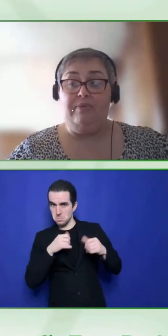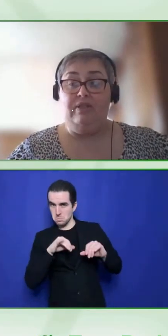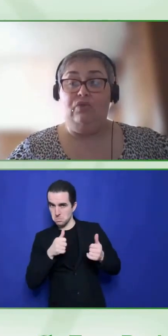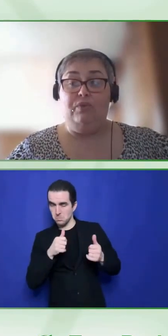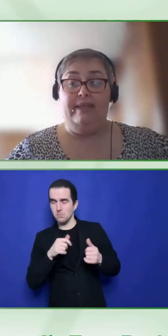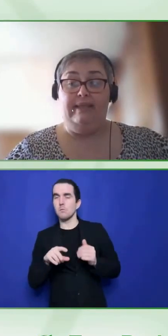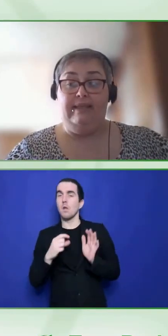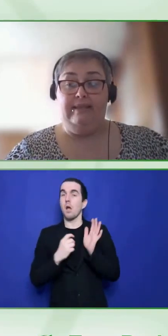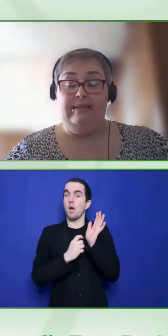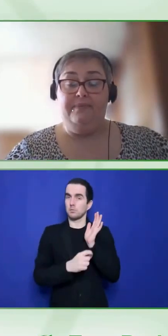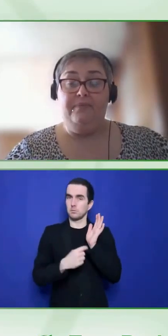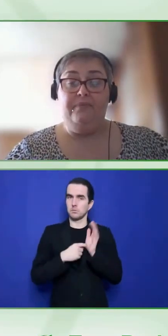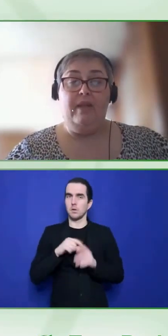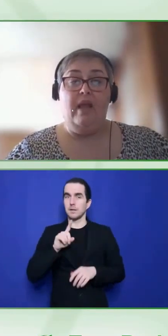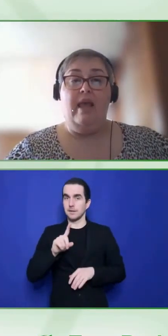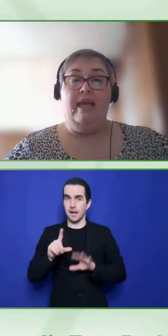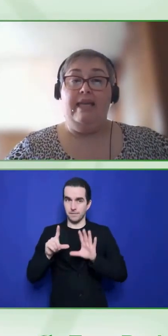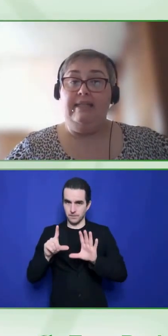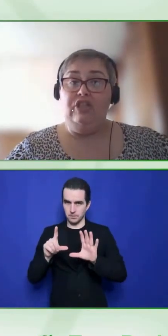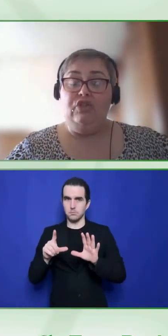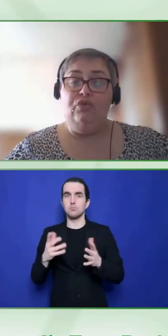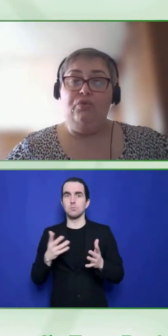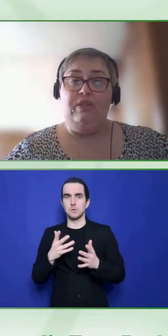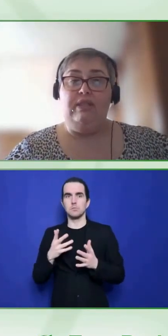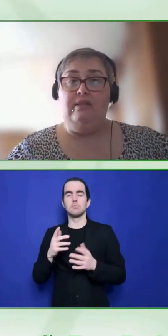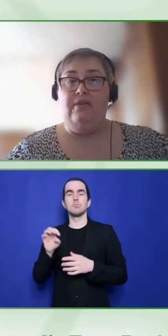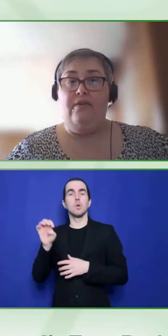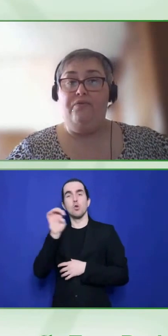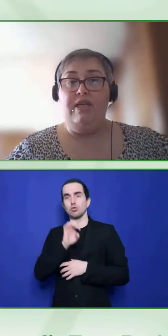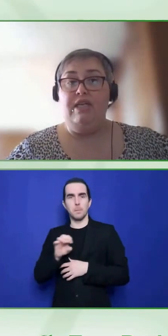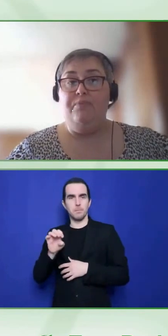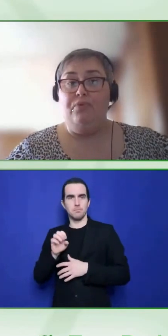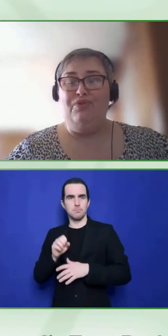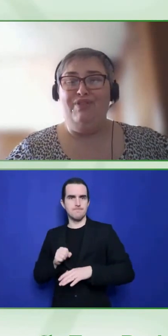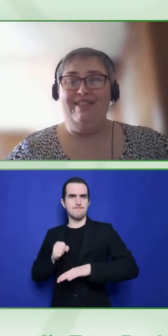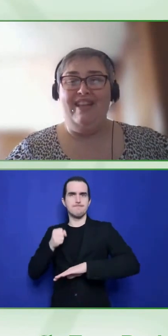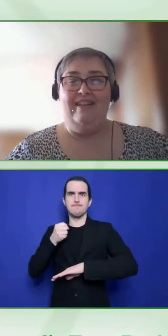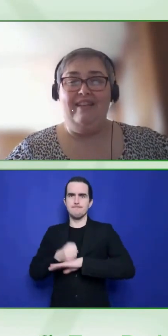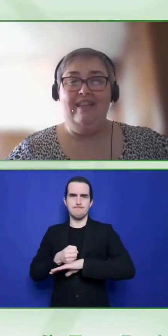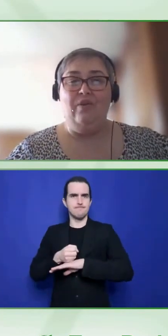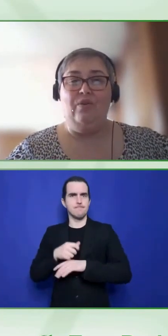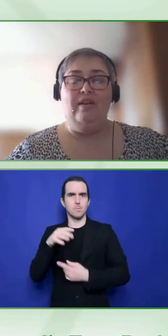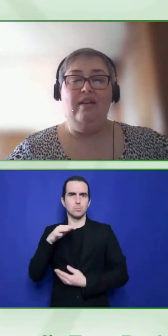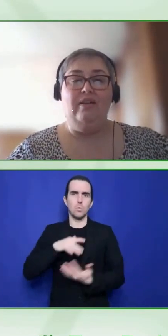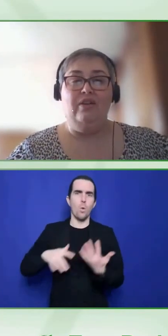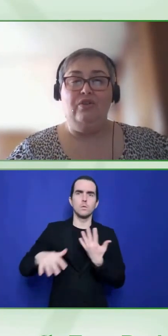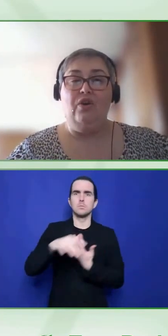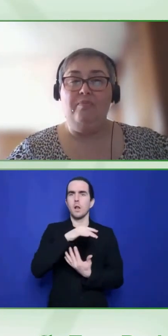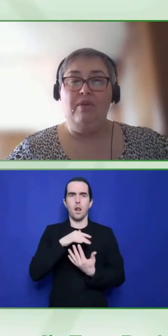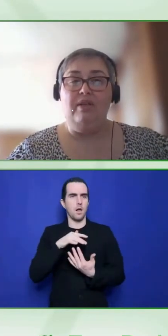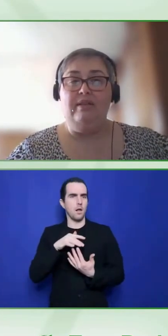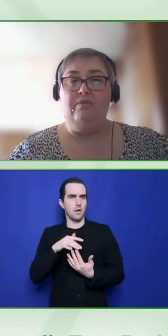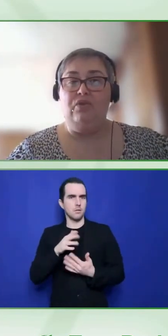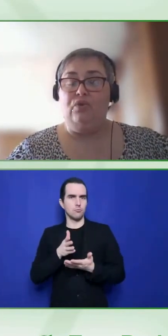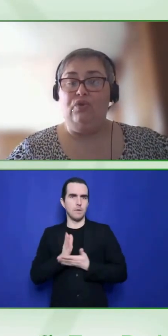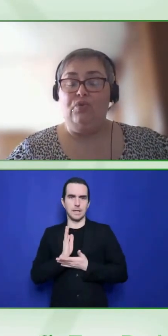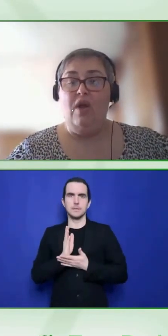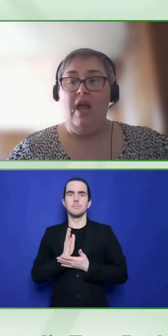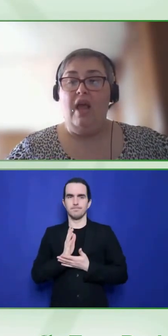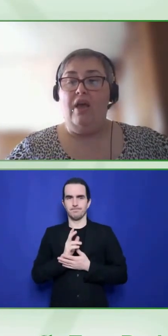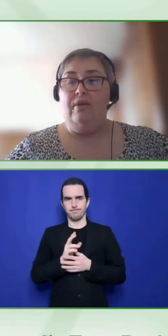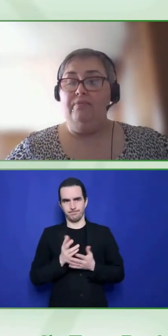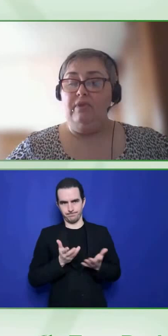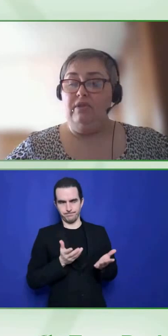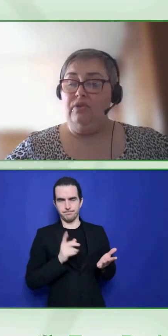is adapted to their needs. In addition to this really important legal document, there is